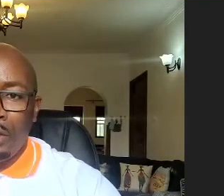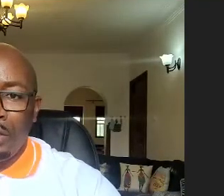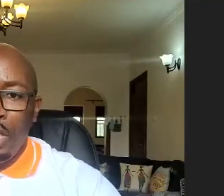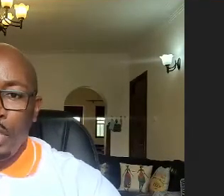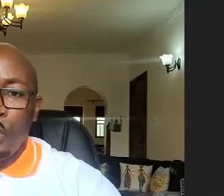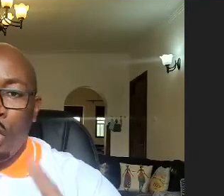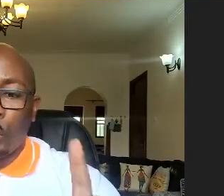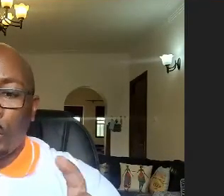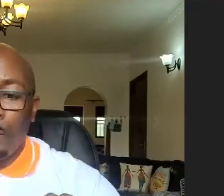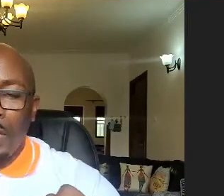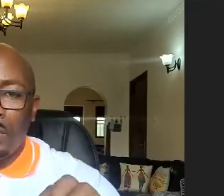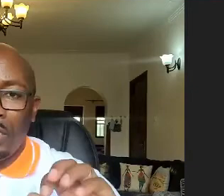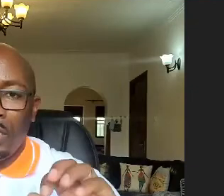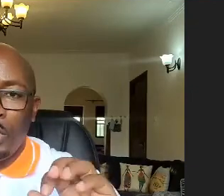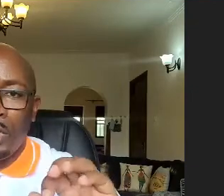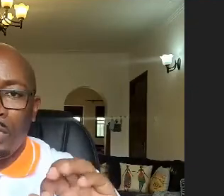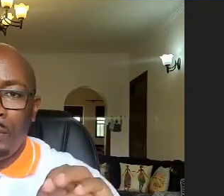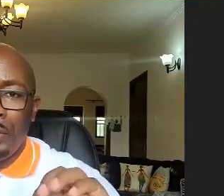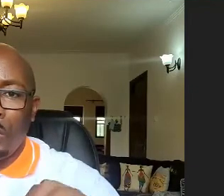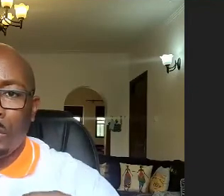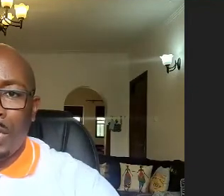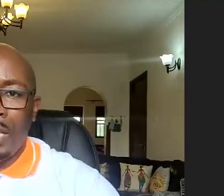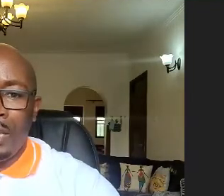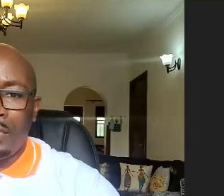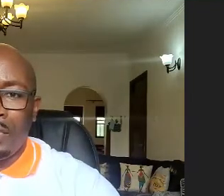email, you can go onto the website,